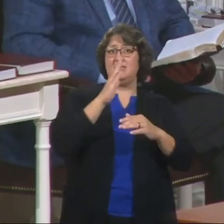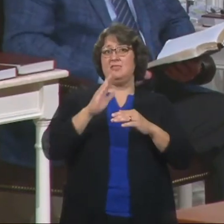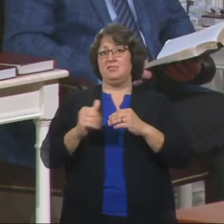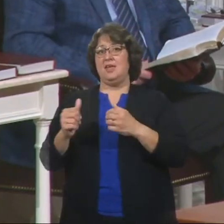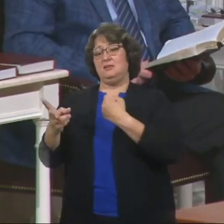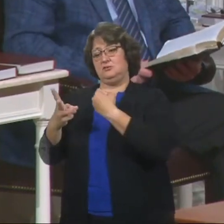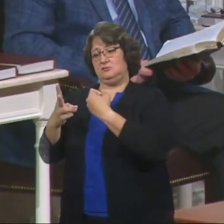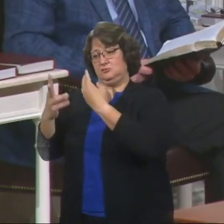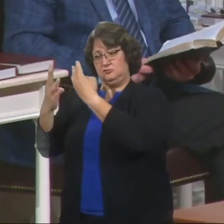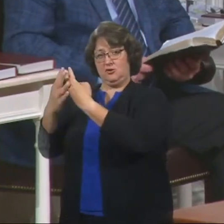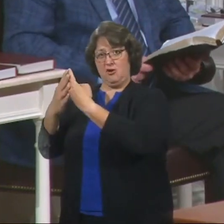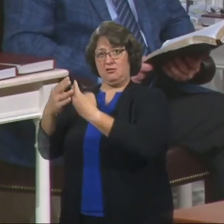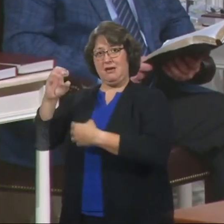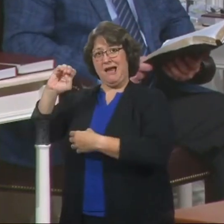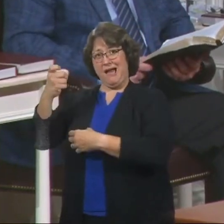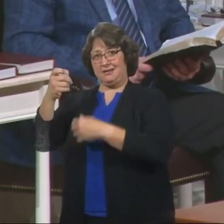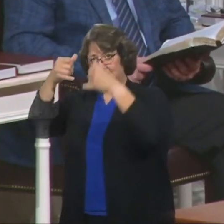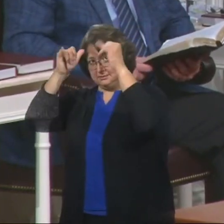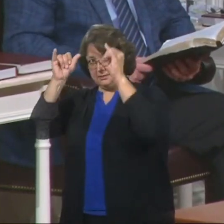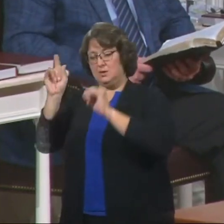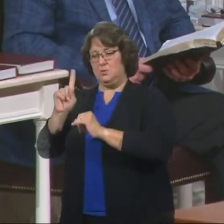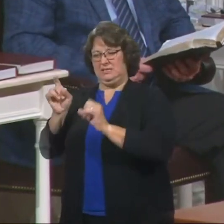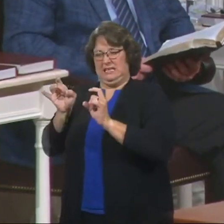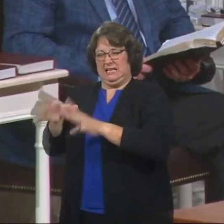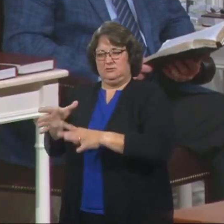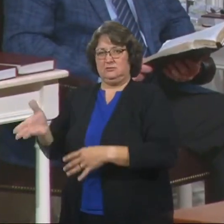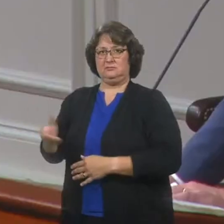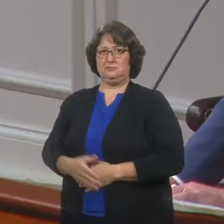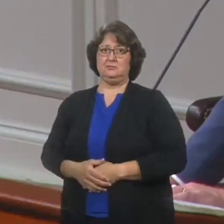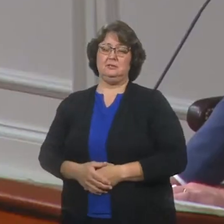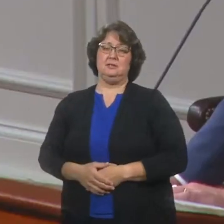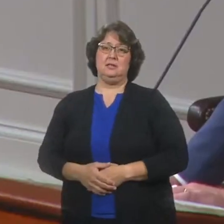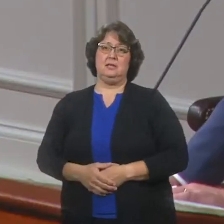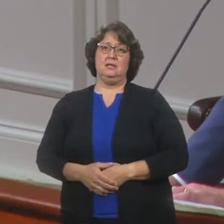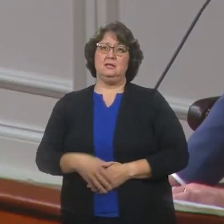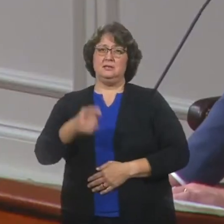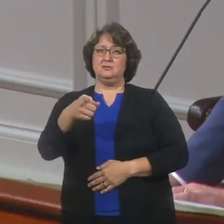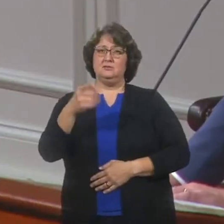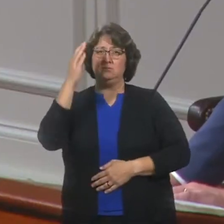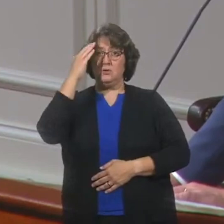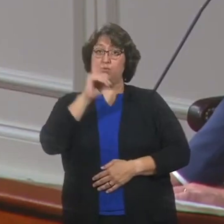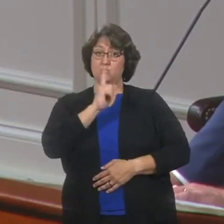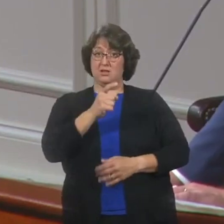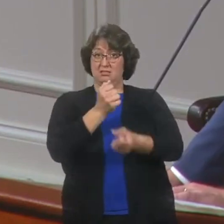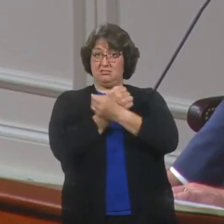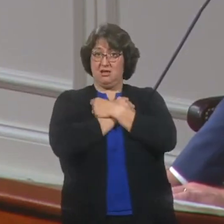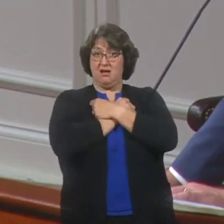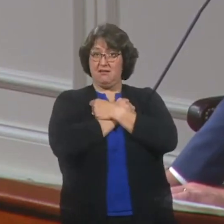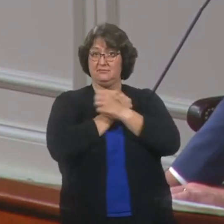therewith. There's other things I could say about this, but I think, you know what real love does?